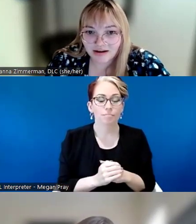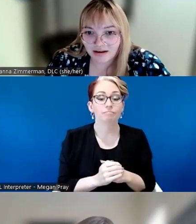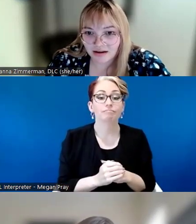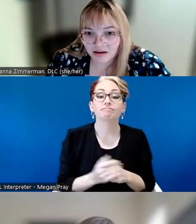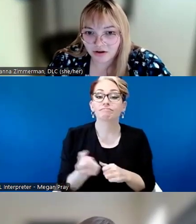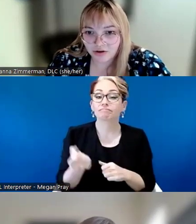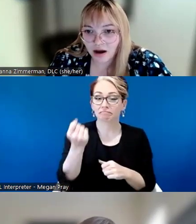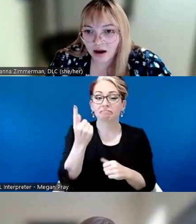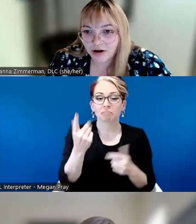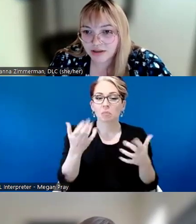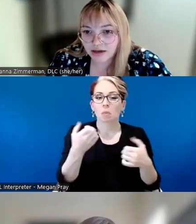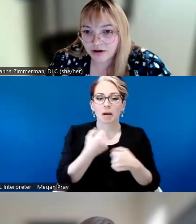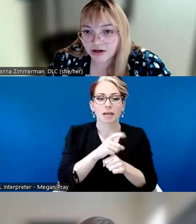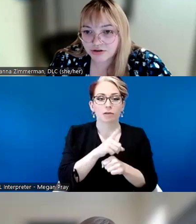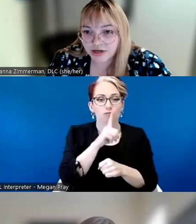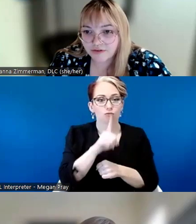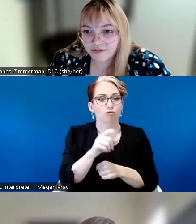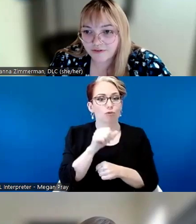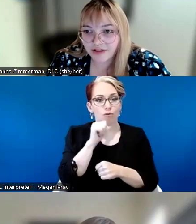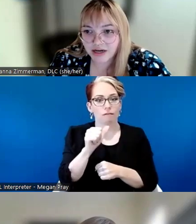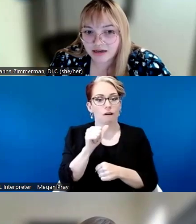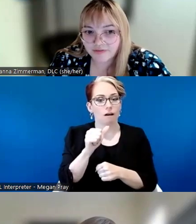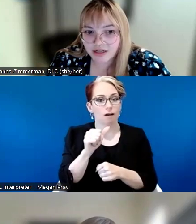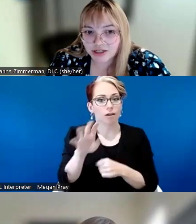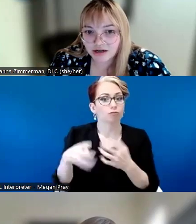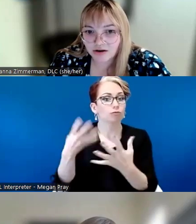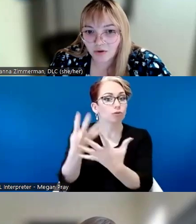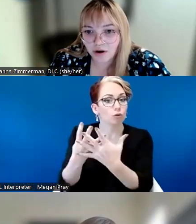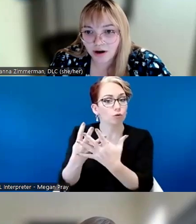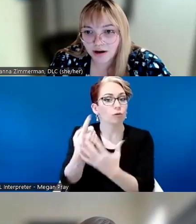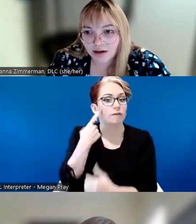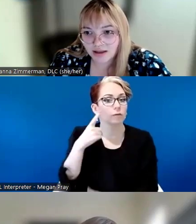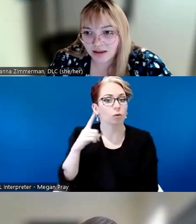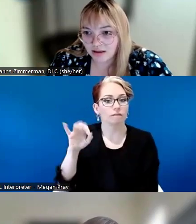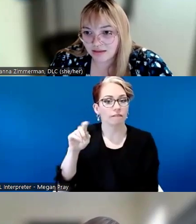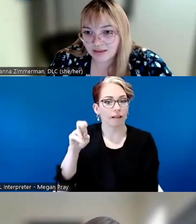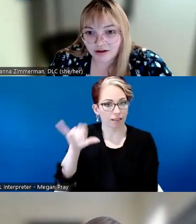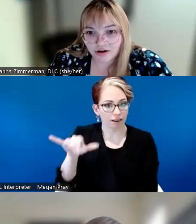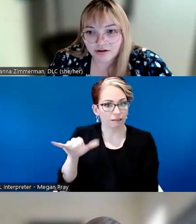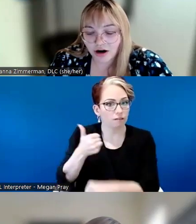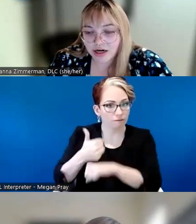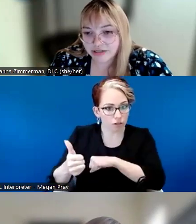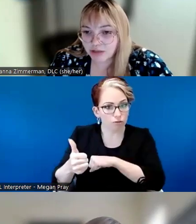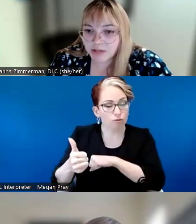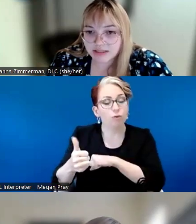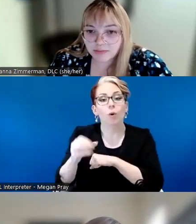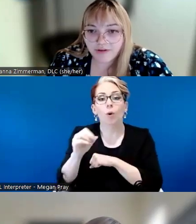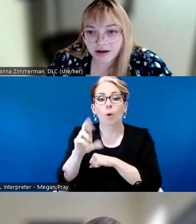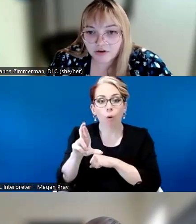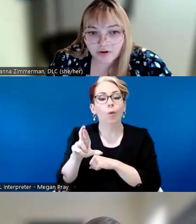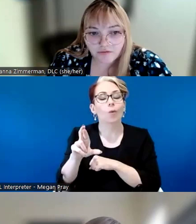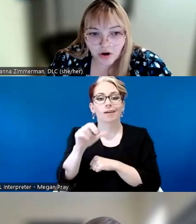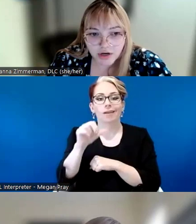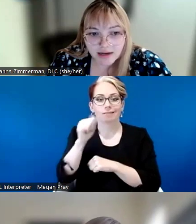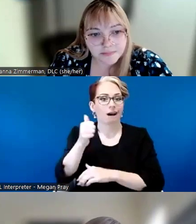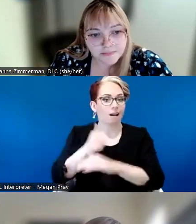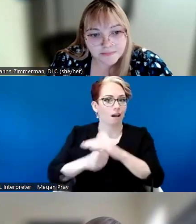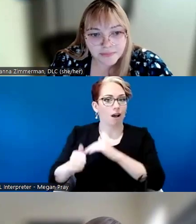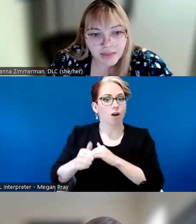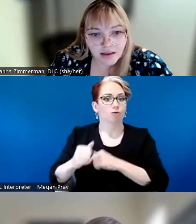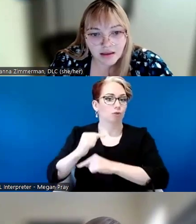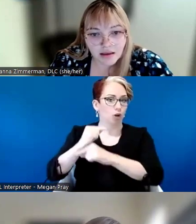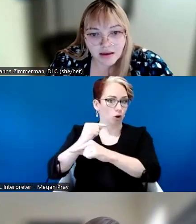that you're not currently incarcerated for a felony conviction, or that your guardianship doesn't prevent you from voting.